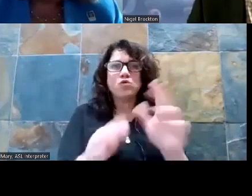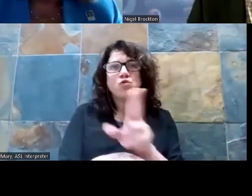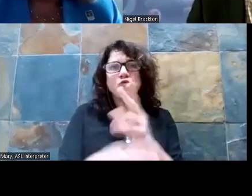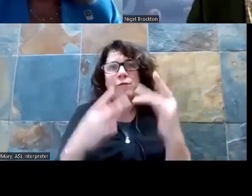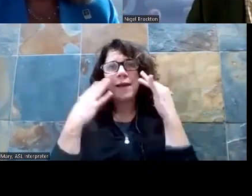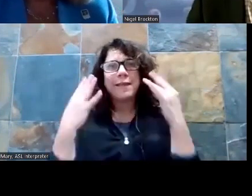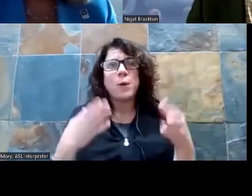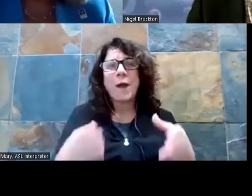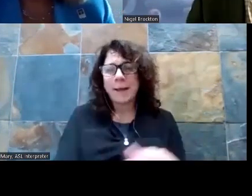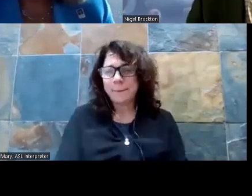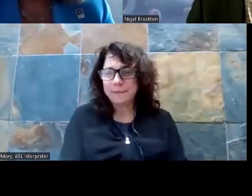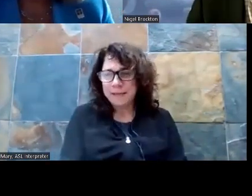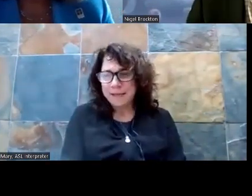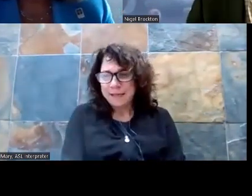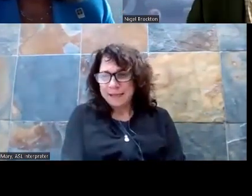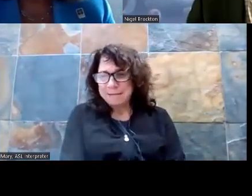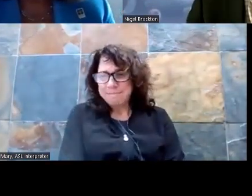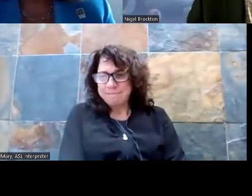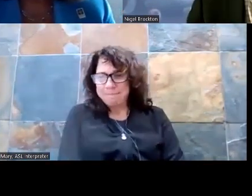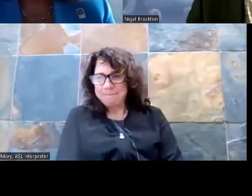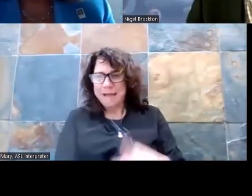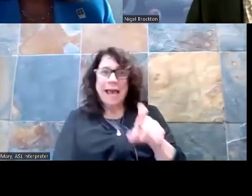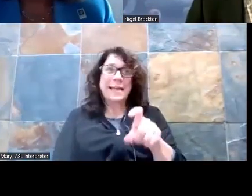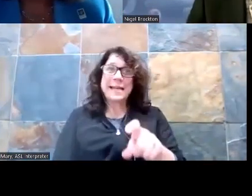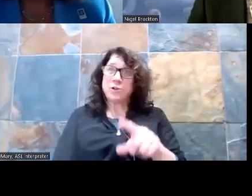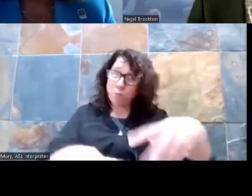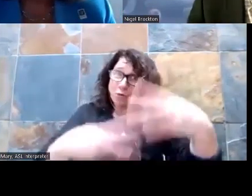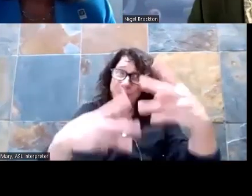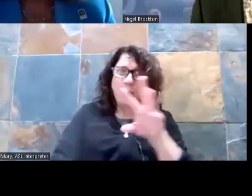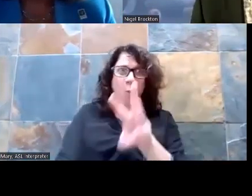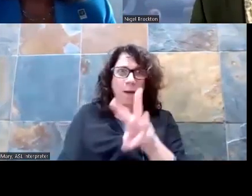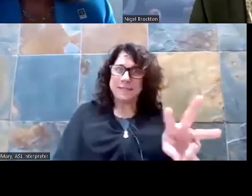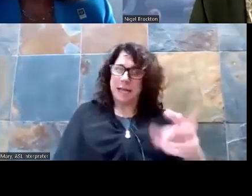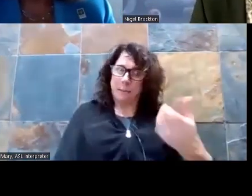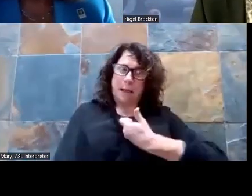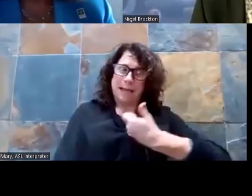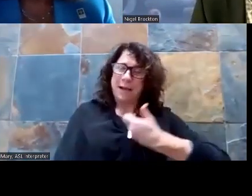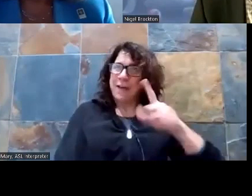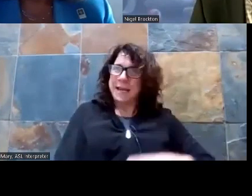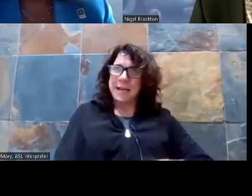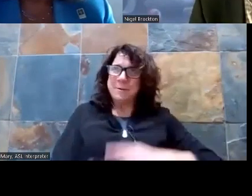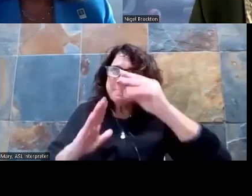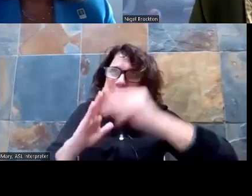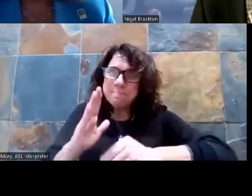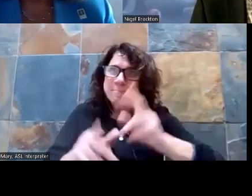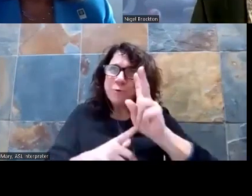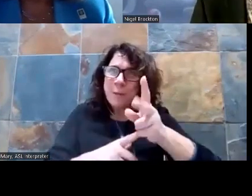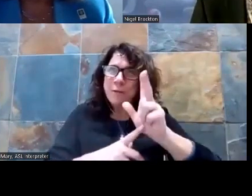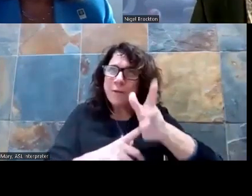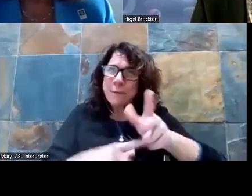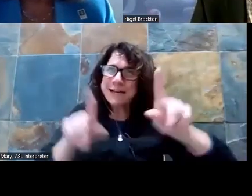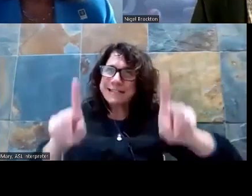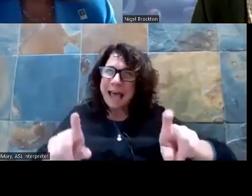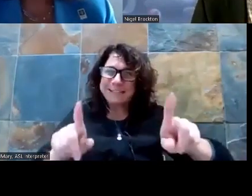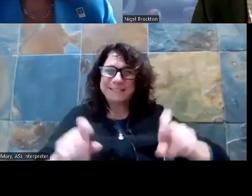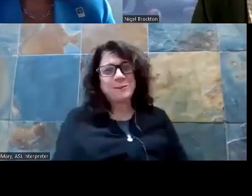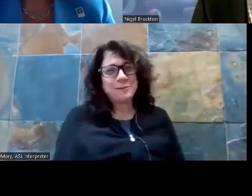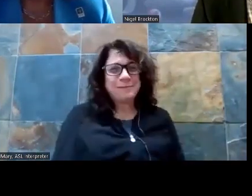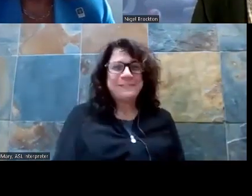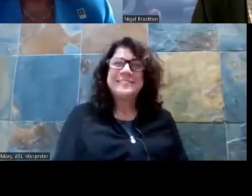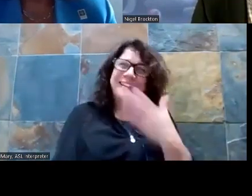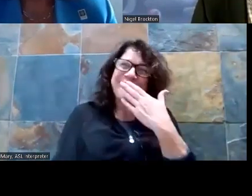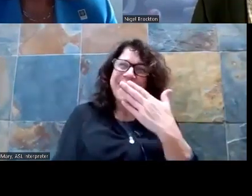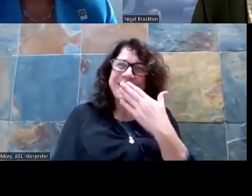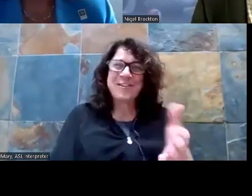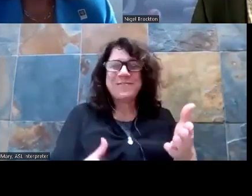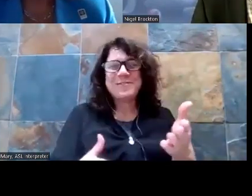way. I need to go to that website and I need to take my 2 to 3 minute test. So thank